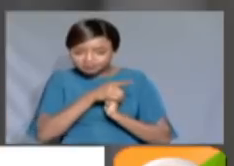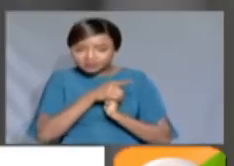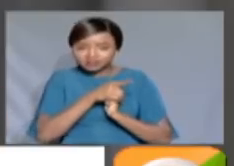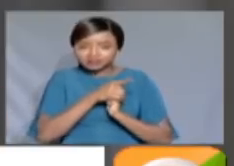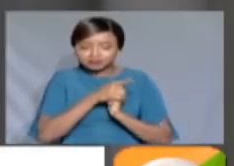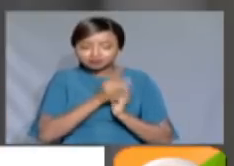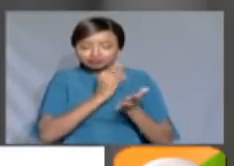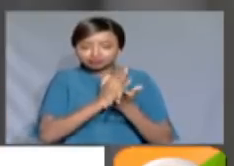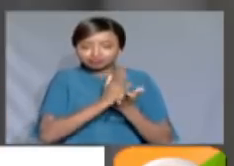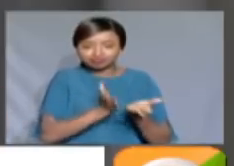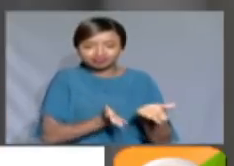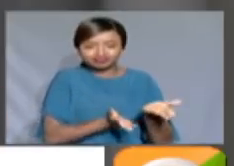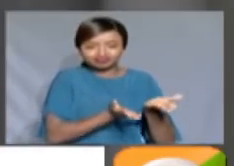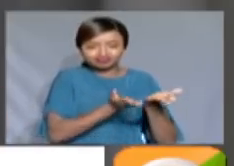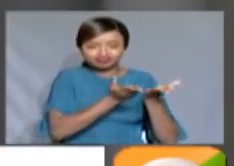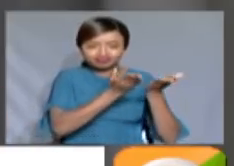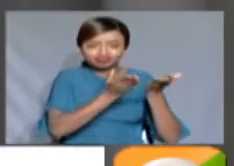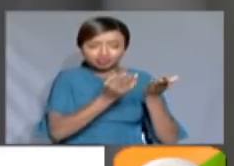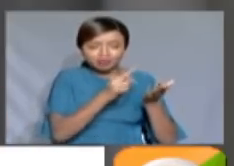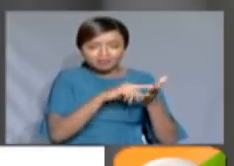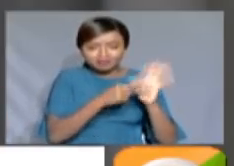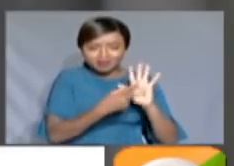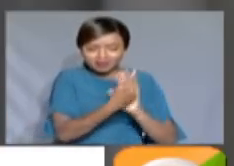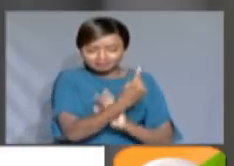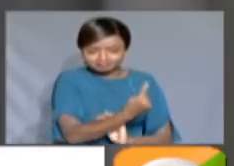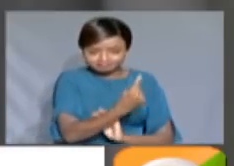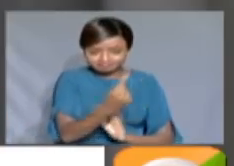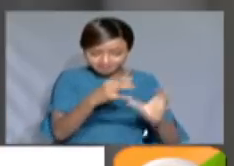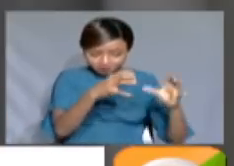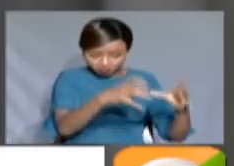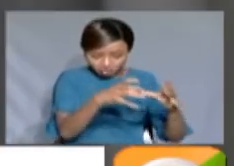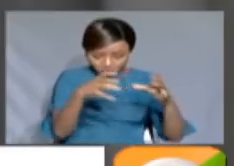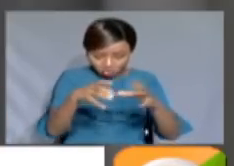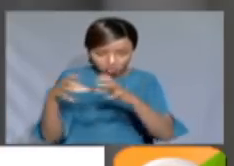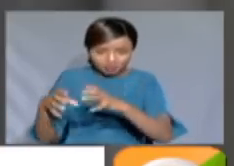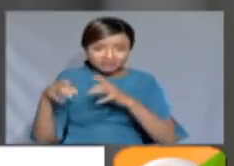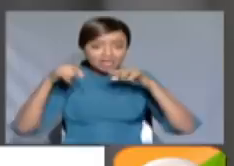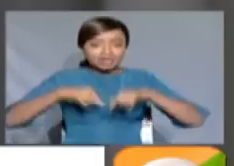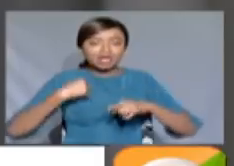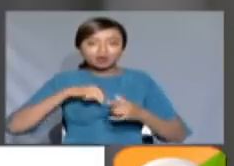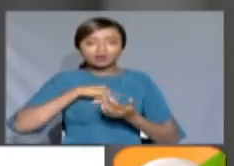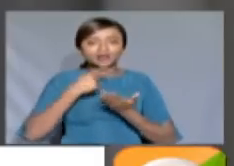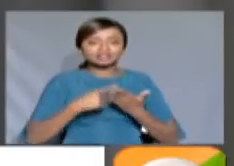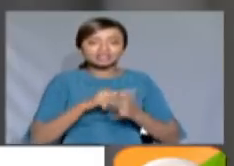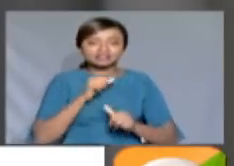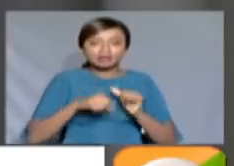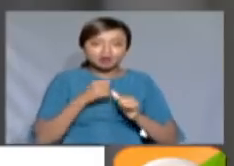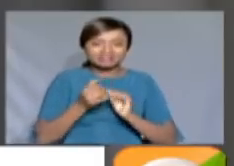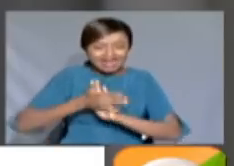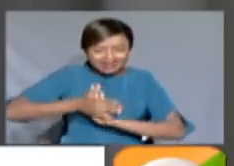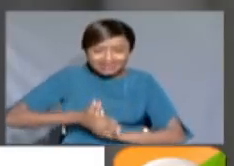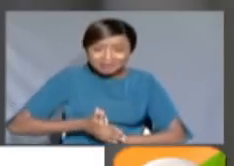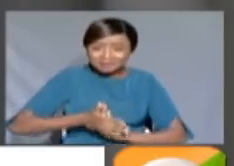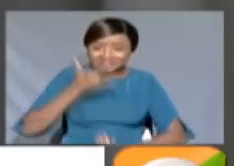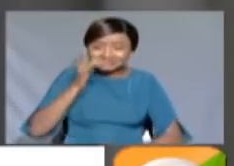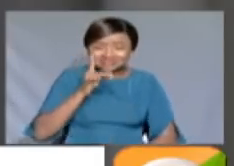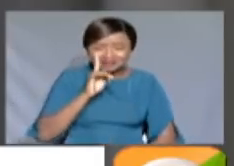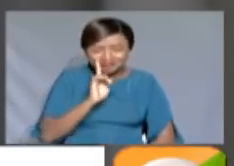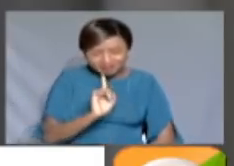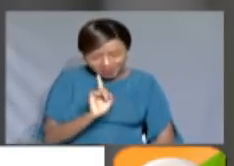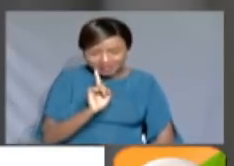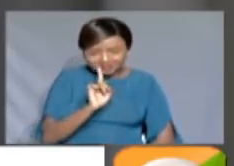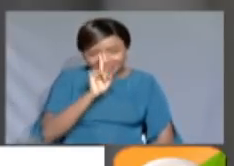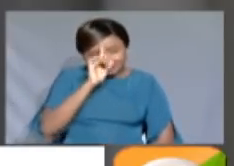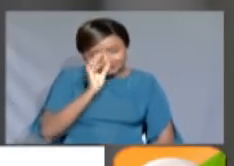capacity of the communities. That is to say that each community being able to, because right now we're talking about an emergency, but that's not even the most serious thing.